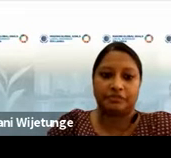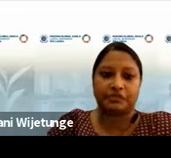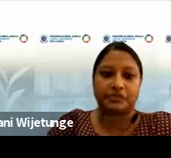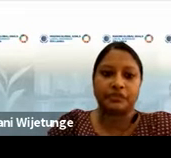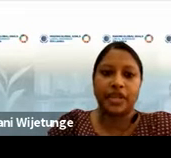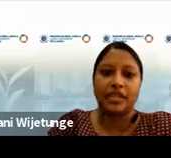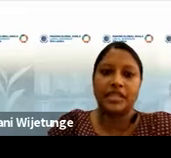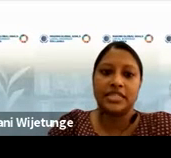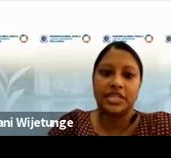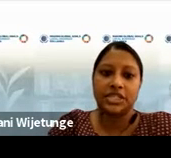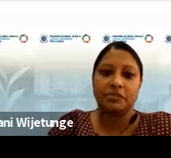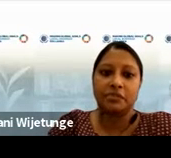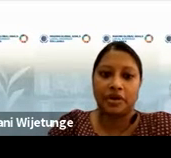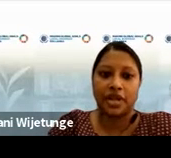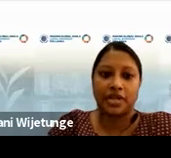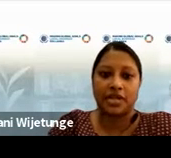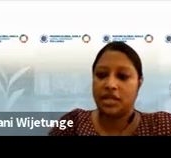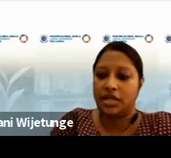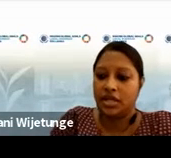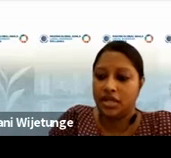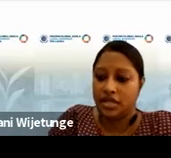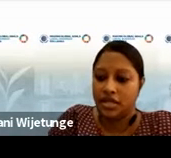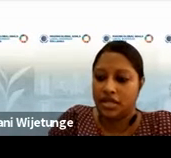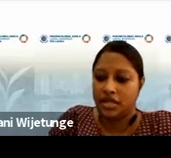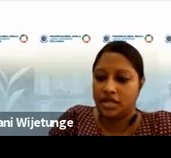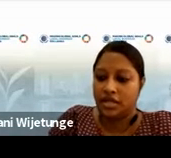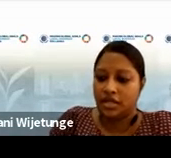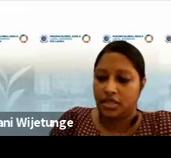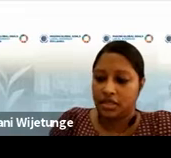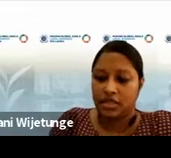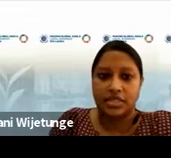Conservation. The session moderator